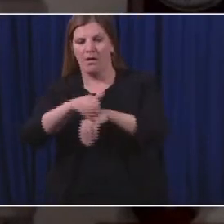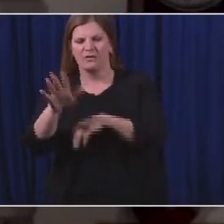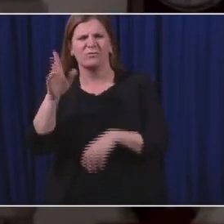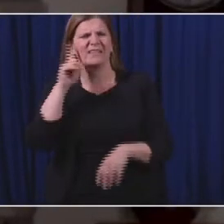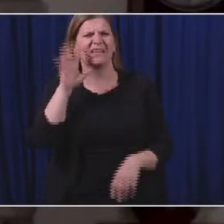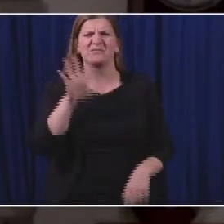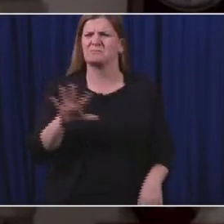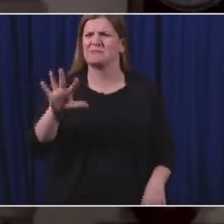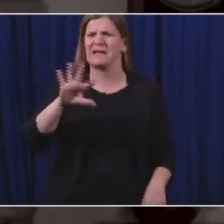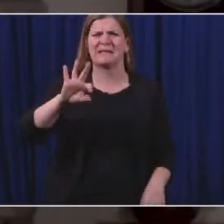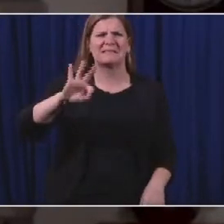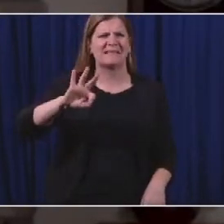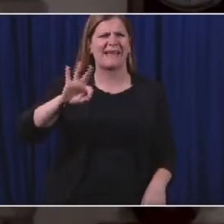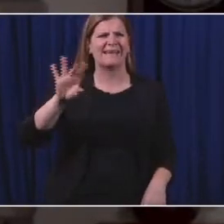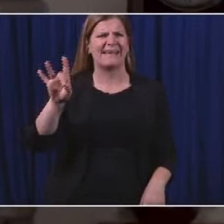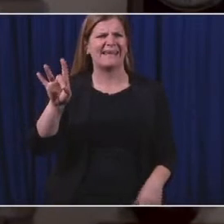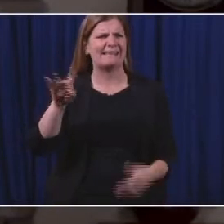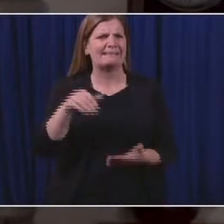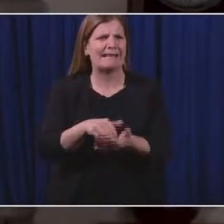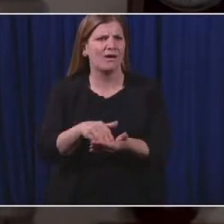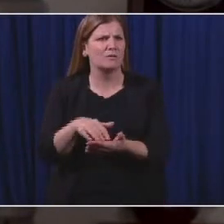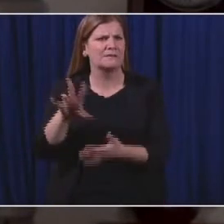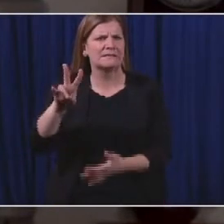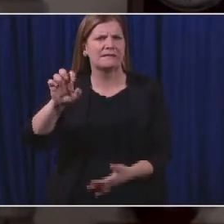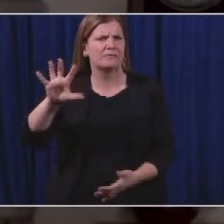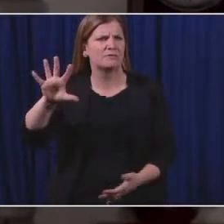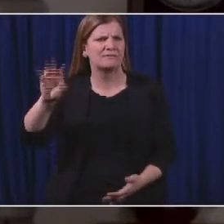98,750, something like that. And so,